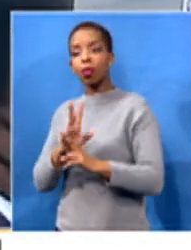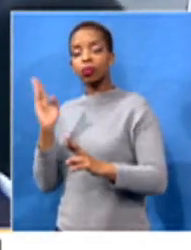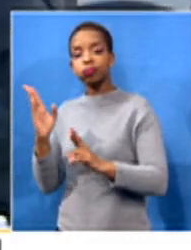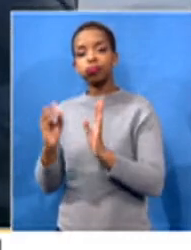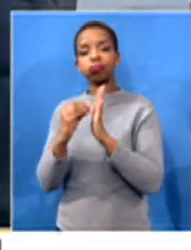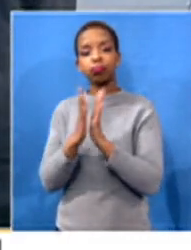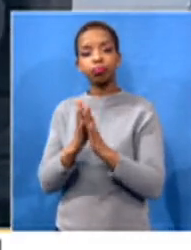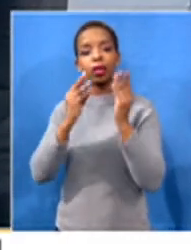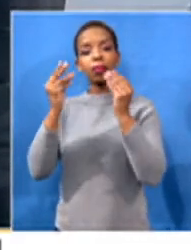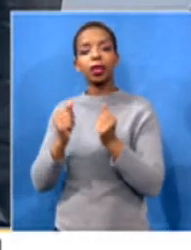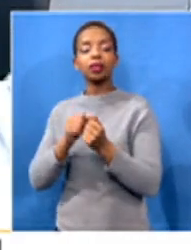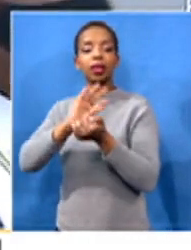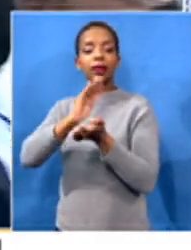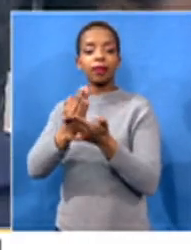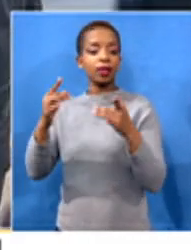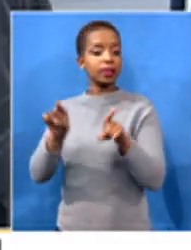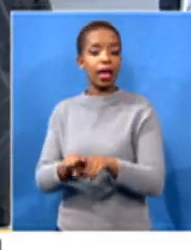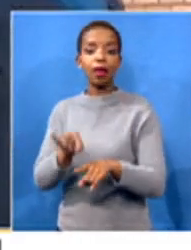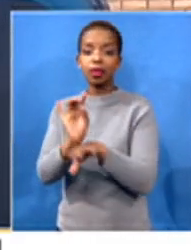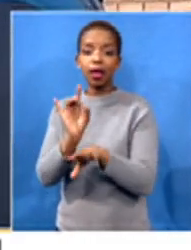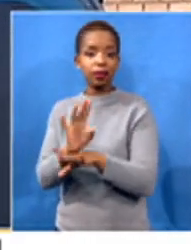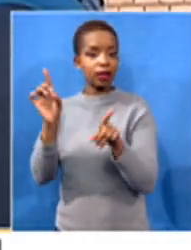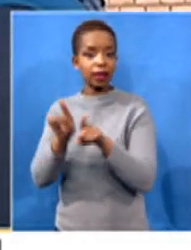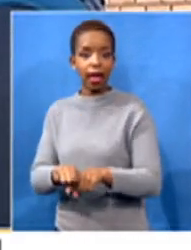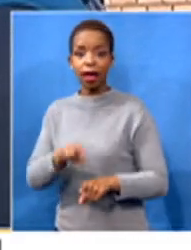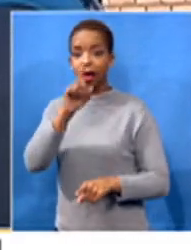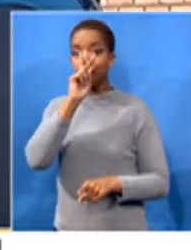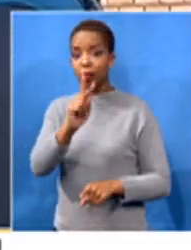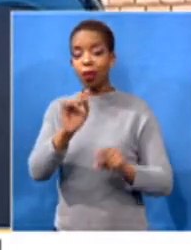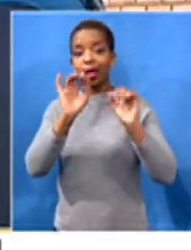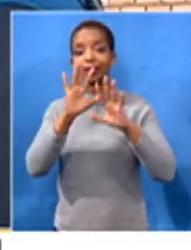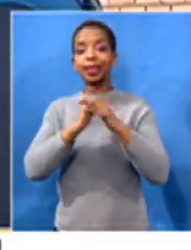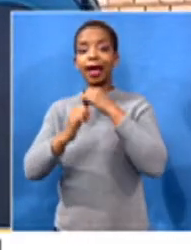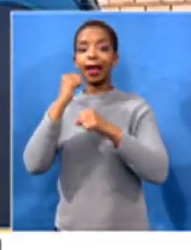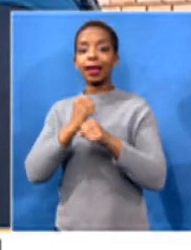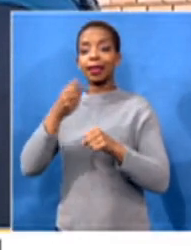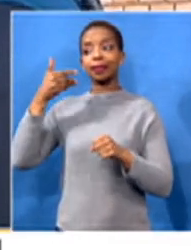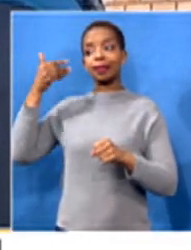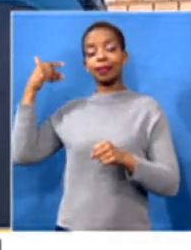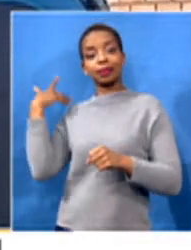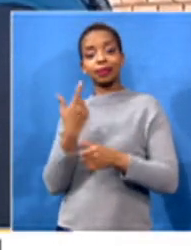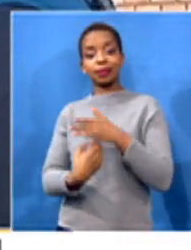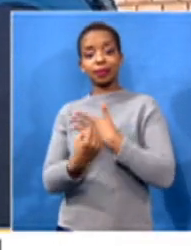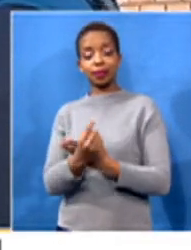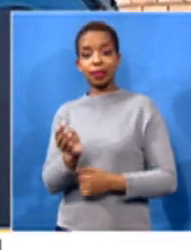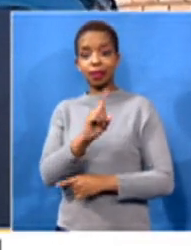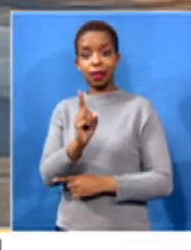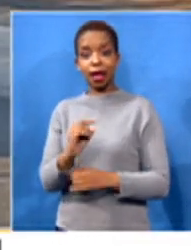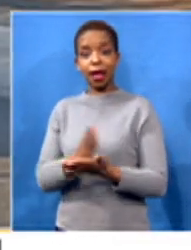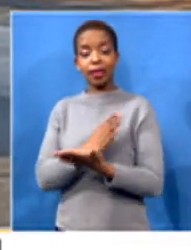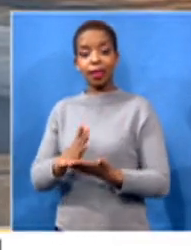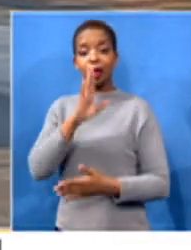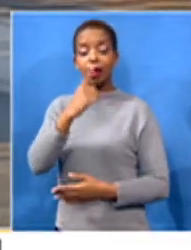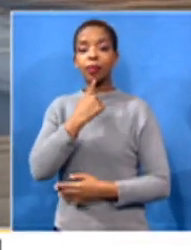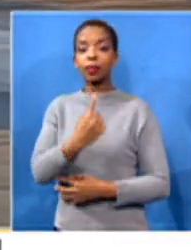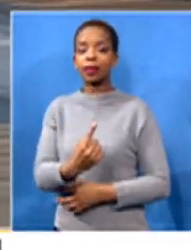they advised the same. But looking at what's happened over the past 10 years, some would say it almost seems like